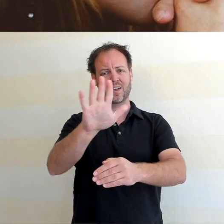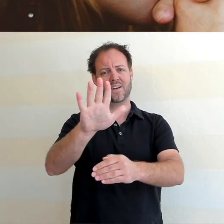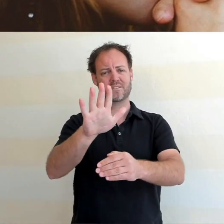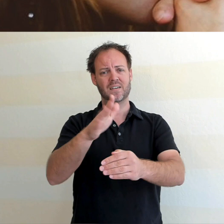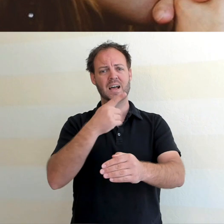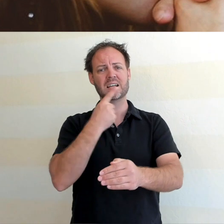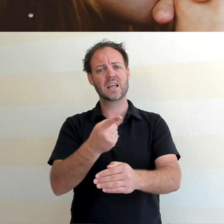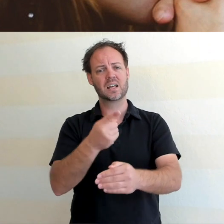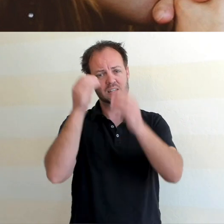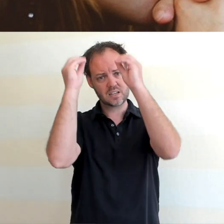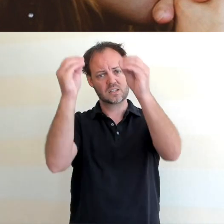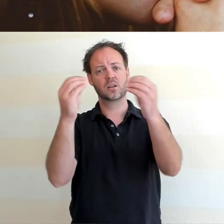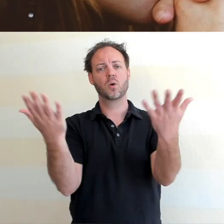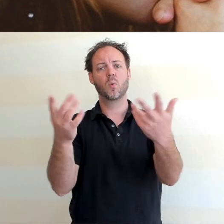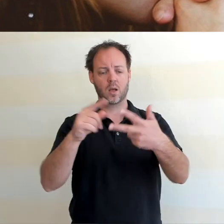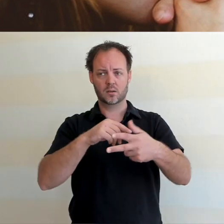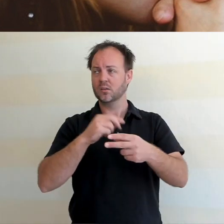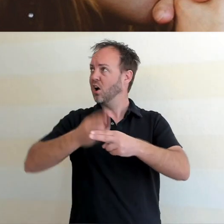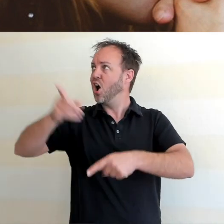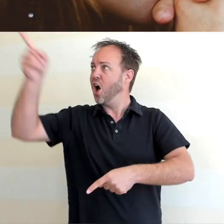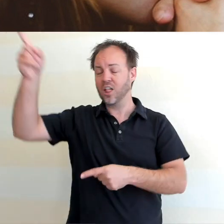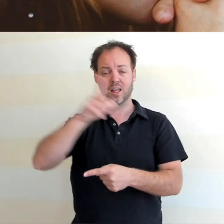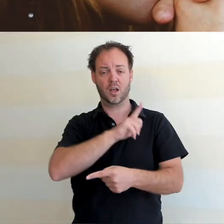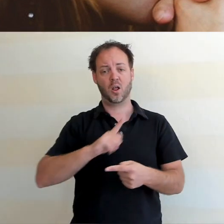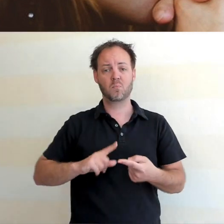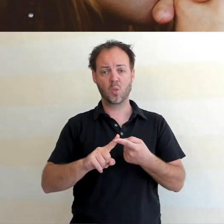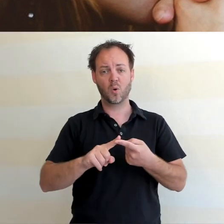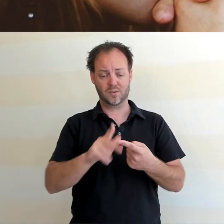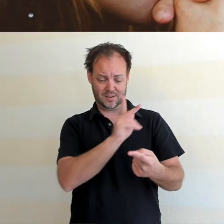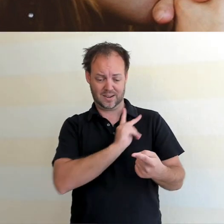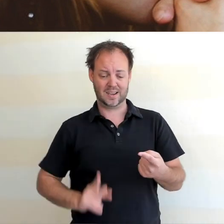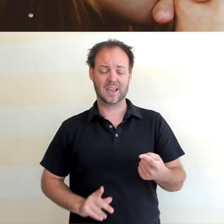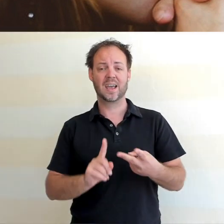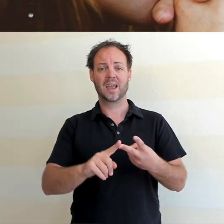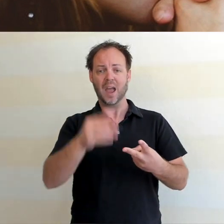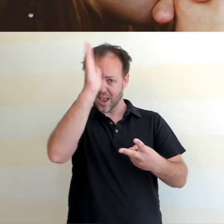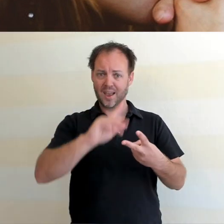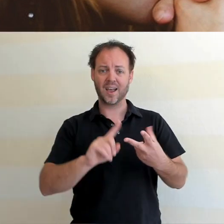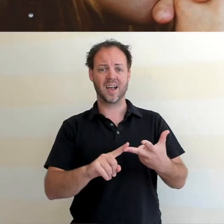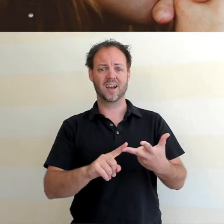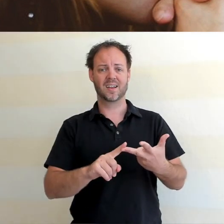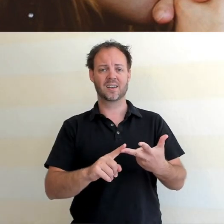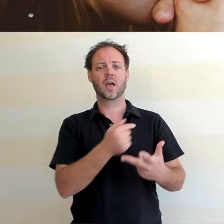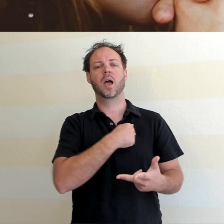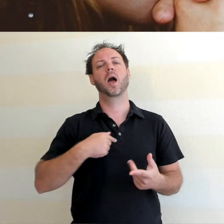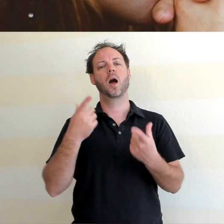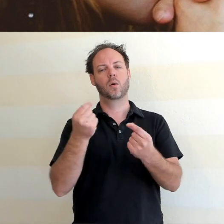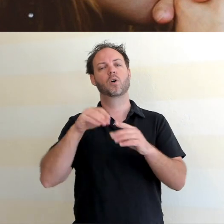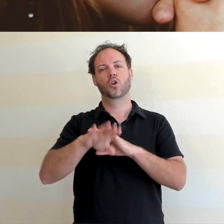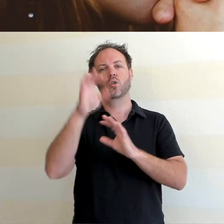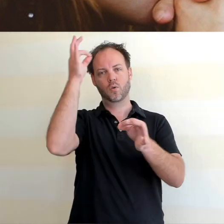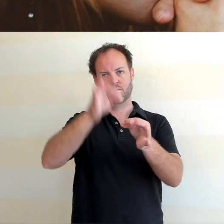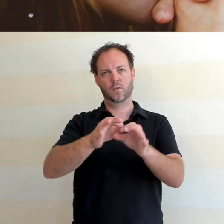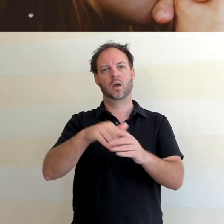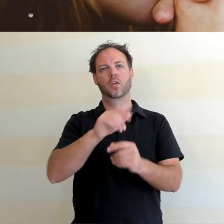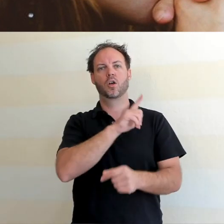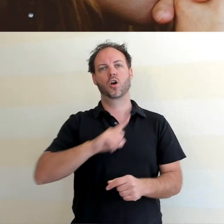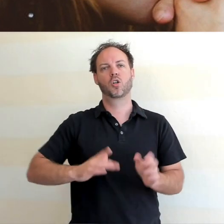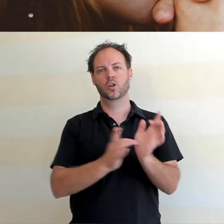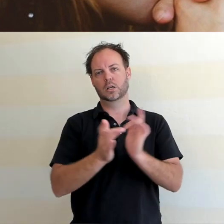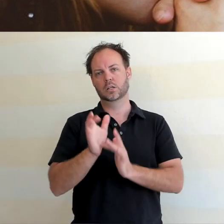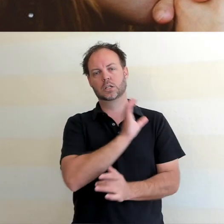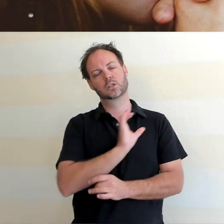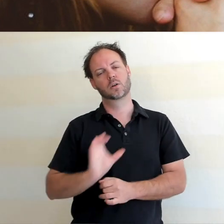Father in heaven as Lord and King and God. And we do so through faith in the Lord